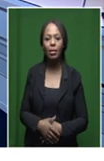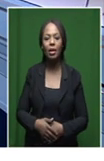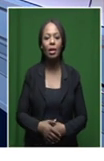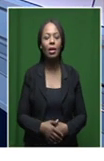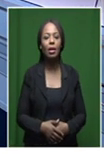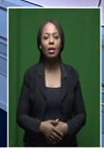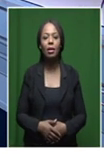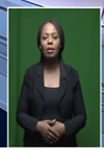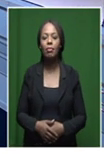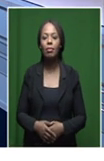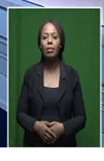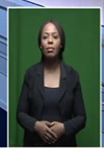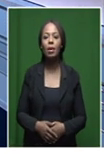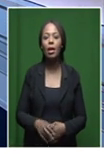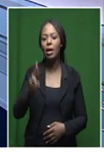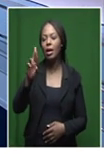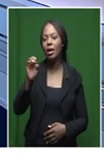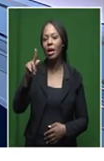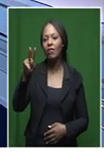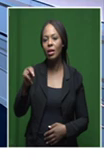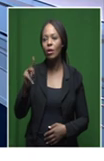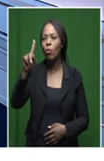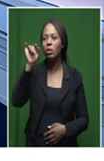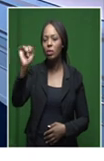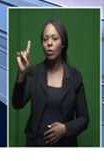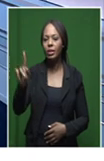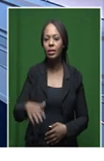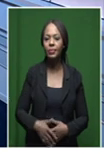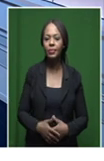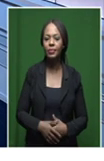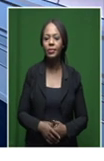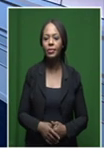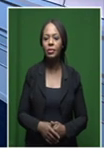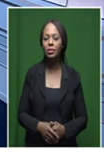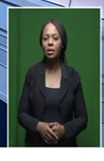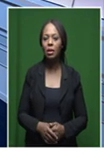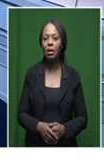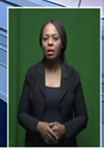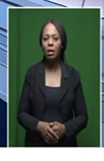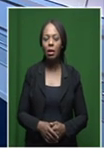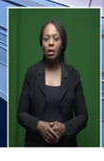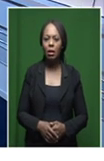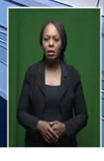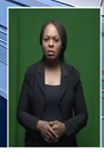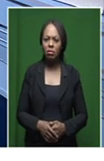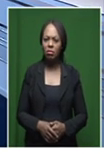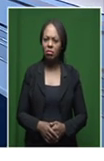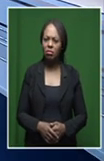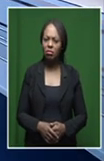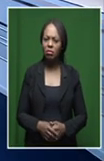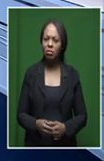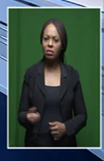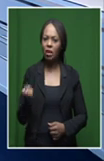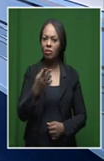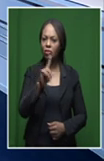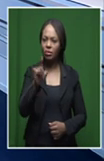Ravens? Ravens, thank you. Yes, we're listening. What's your question, sir? No, I gave you my question.